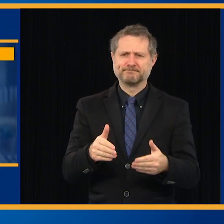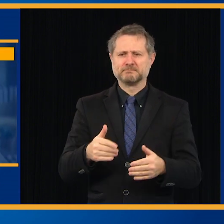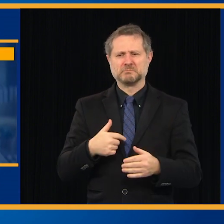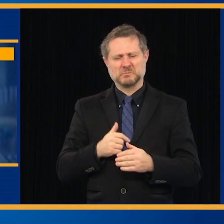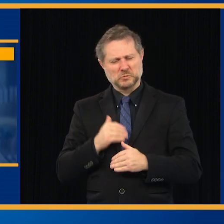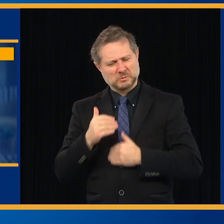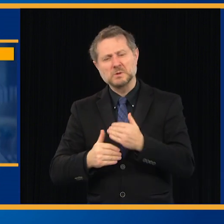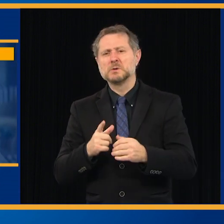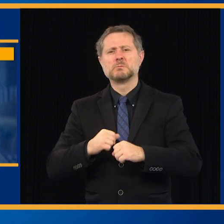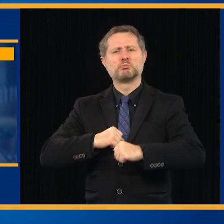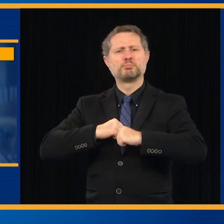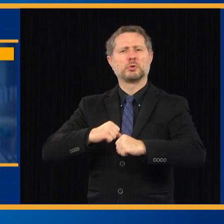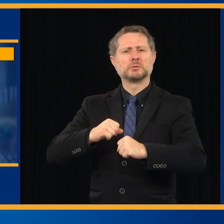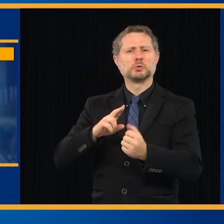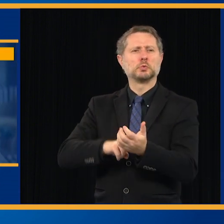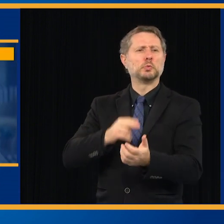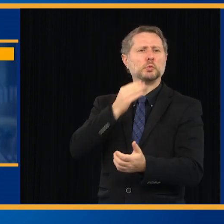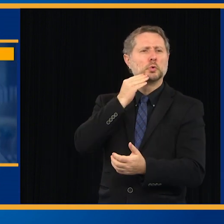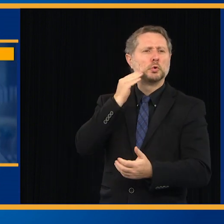homes.